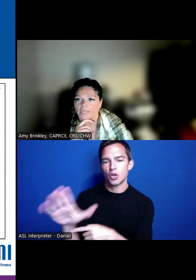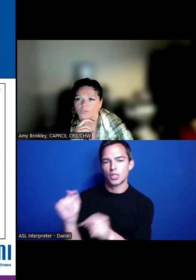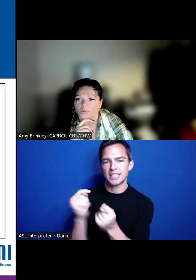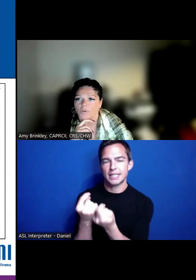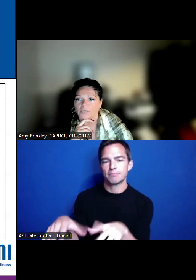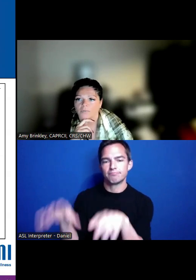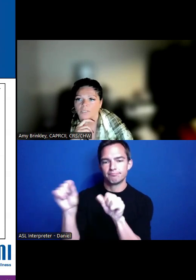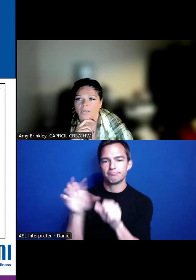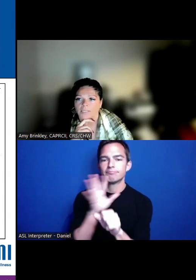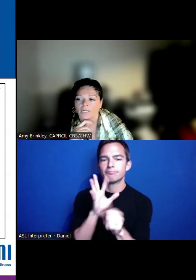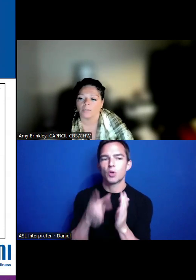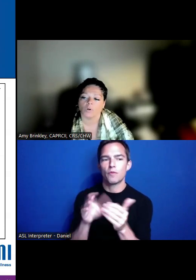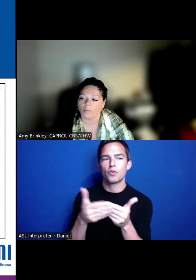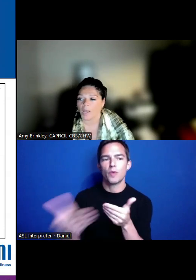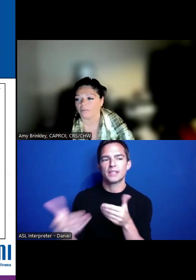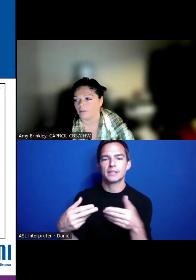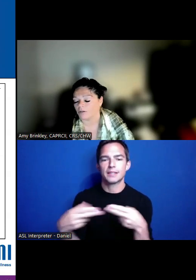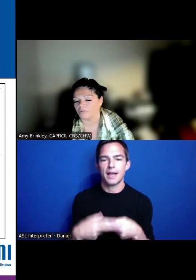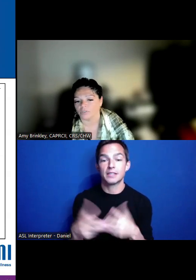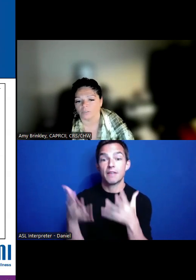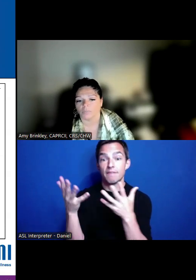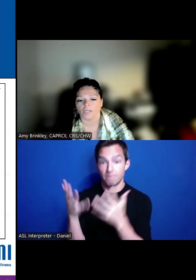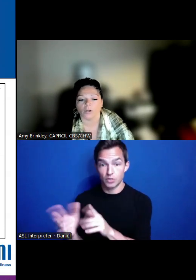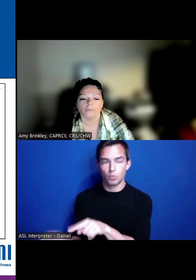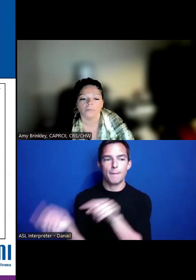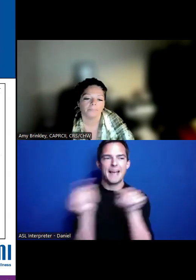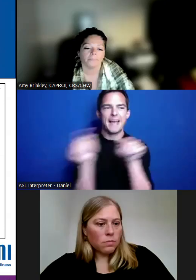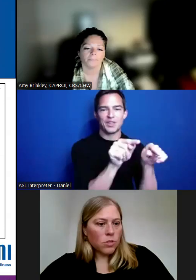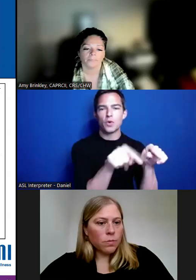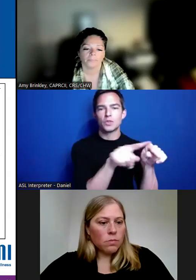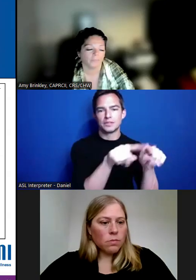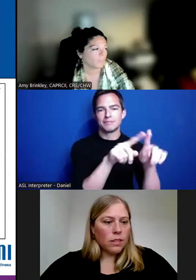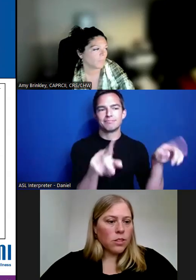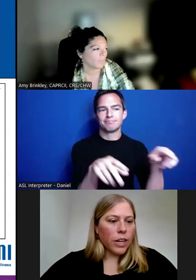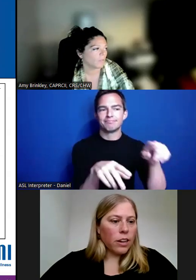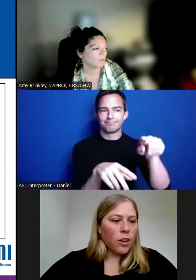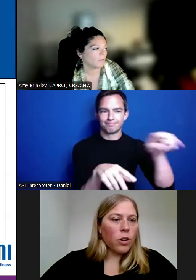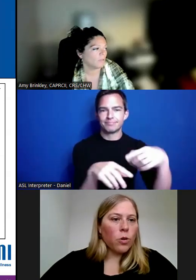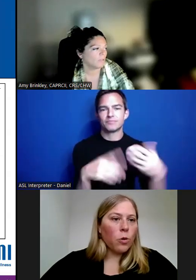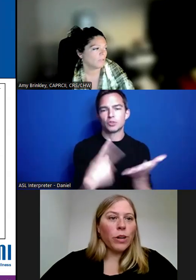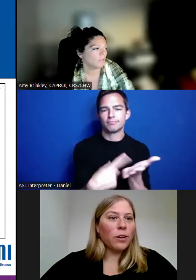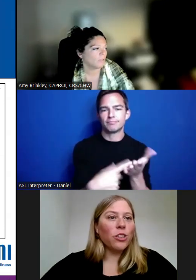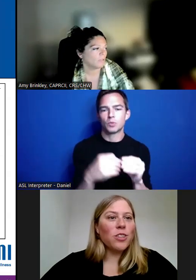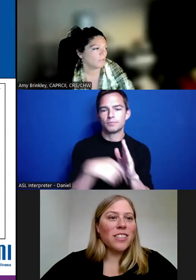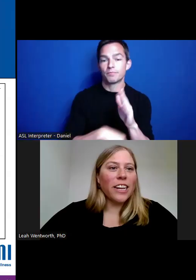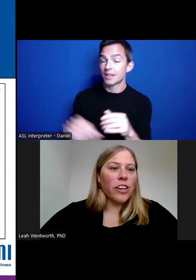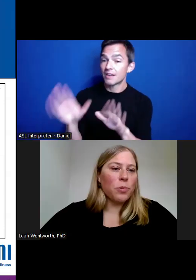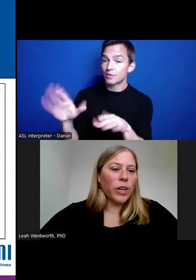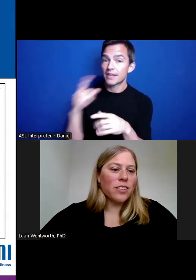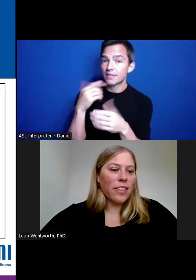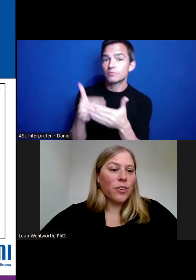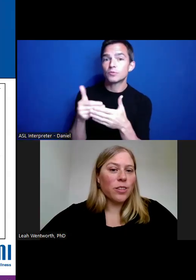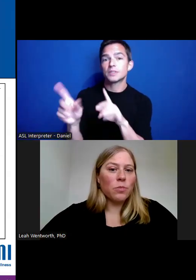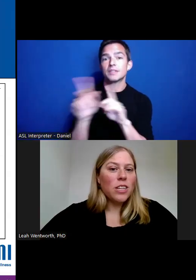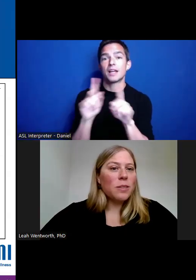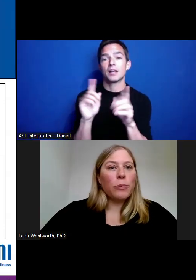kind of take us through the rest of the slide deck, and then we'll come back here for some dialogue. Sure. That sounds great. And I think we're pretty close to the dialogue-y